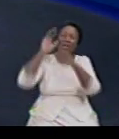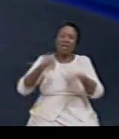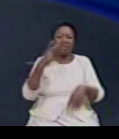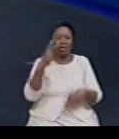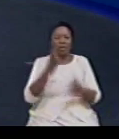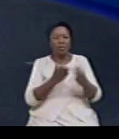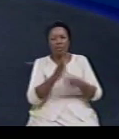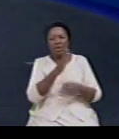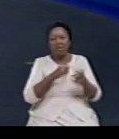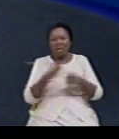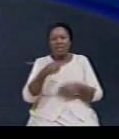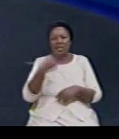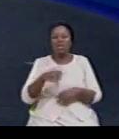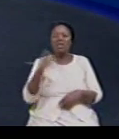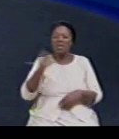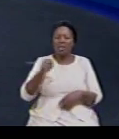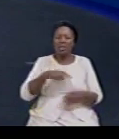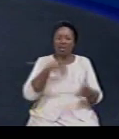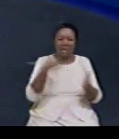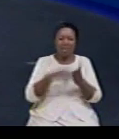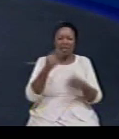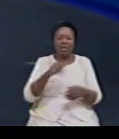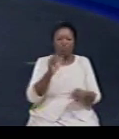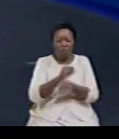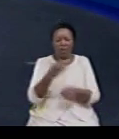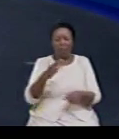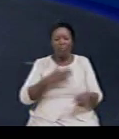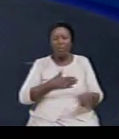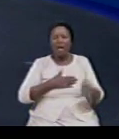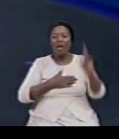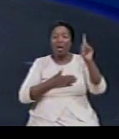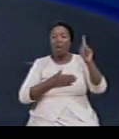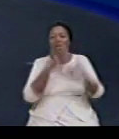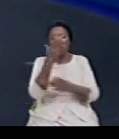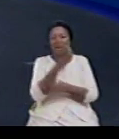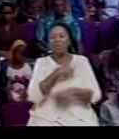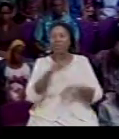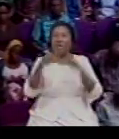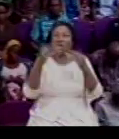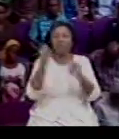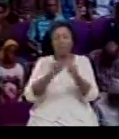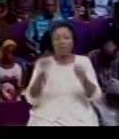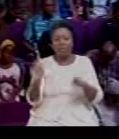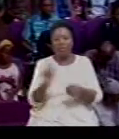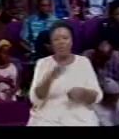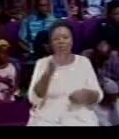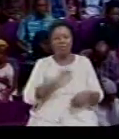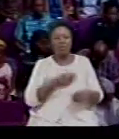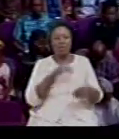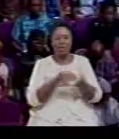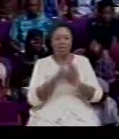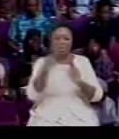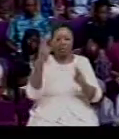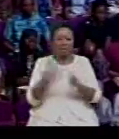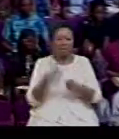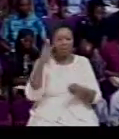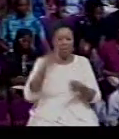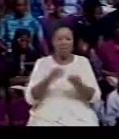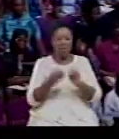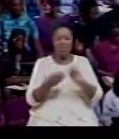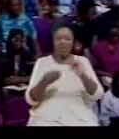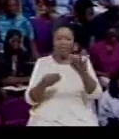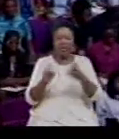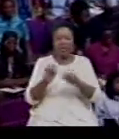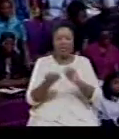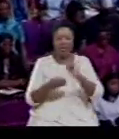the work of my hand. And it will give every one of us in Jesus' name. Look at verse number five. Number